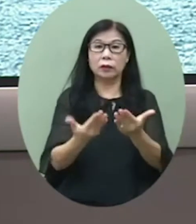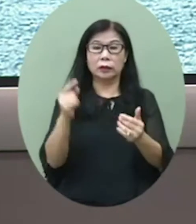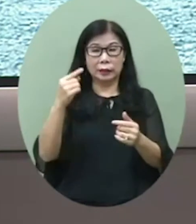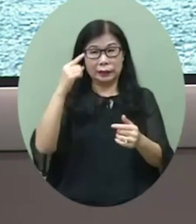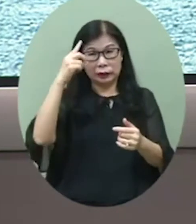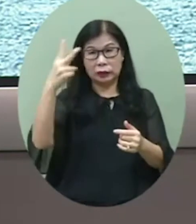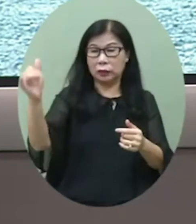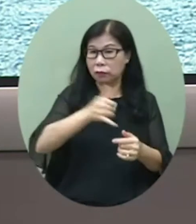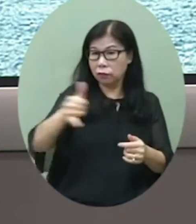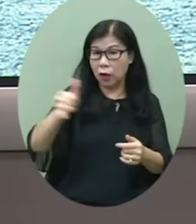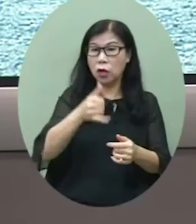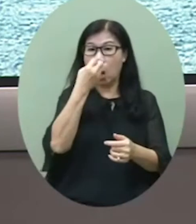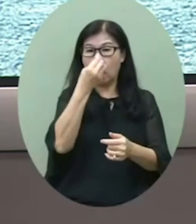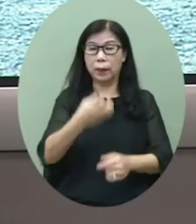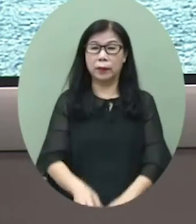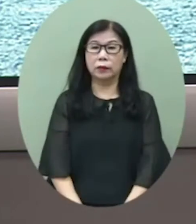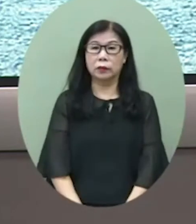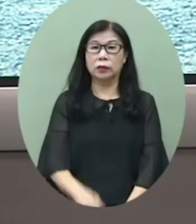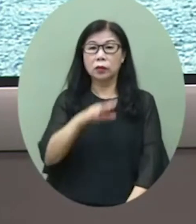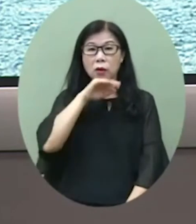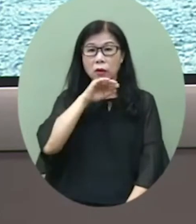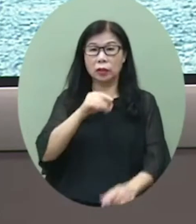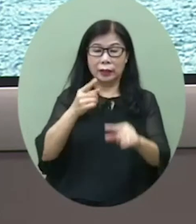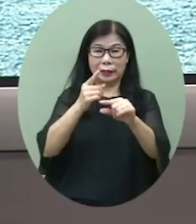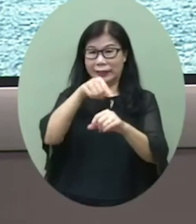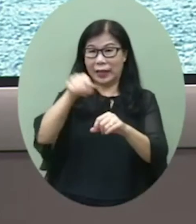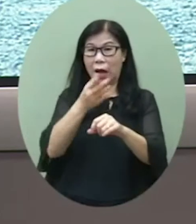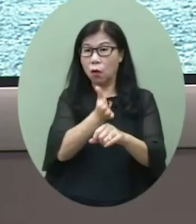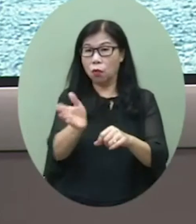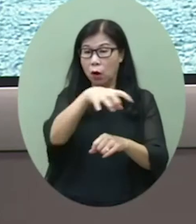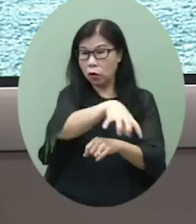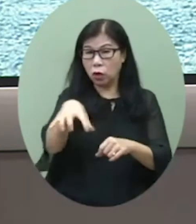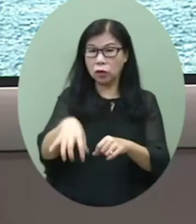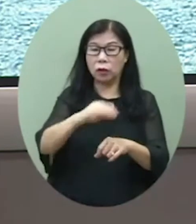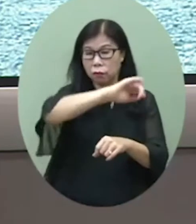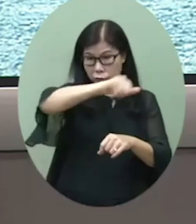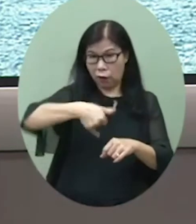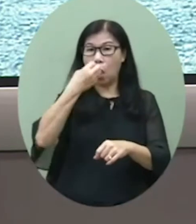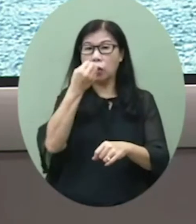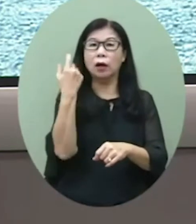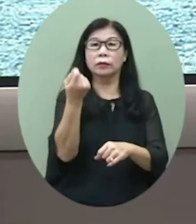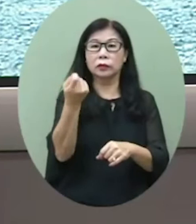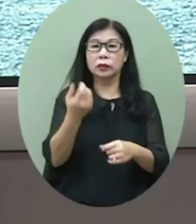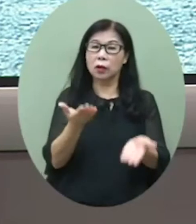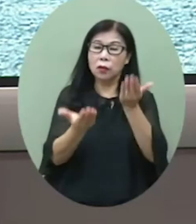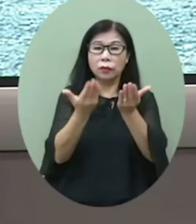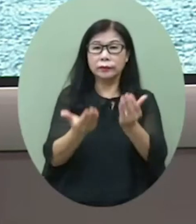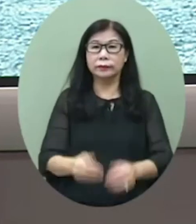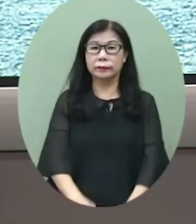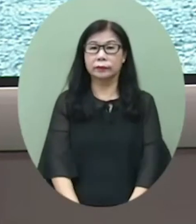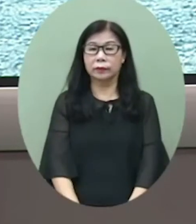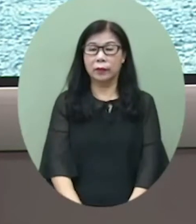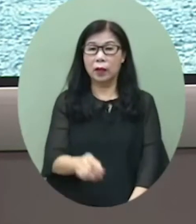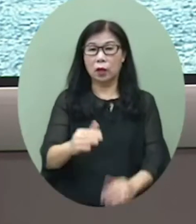many Hong Kong residents live on the mainland. They come back to Hong Kong every day because, for people living in the Greater Bay Area, it's easy